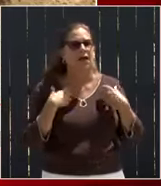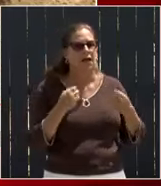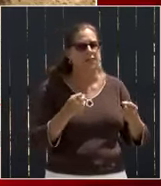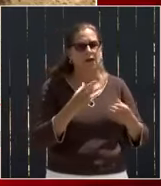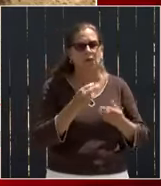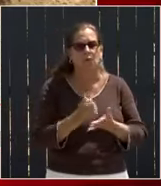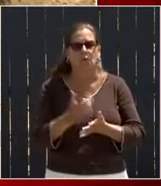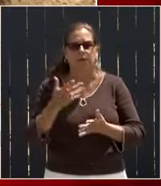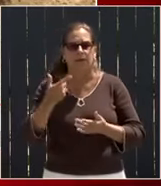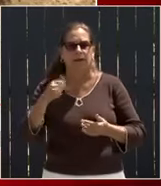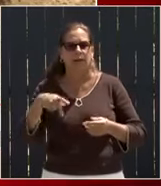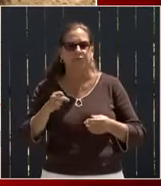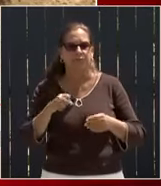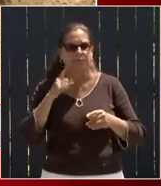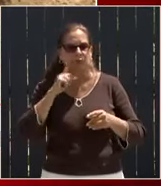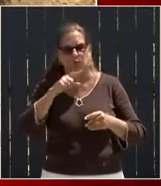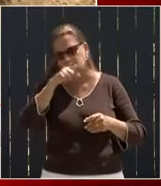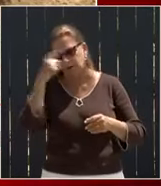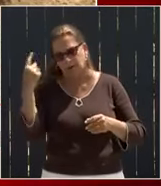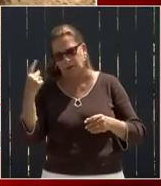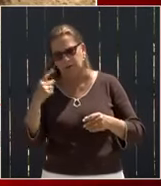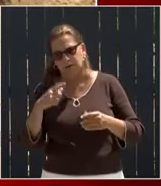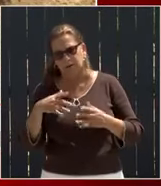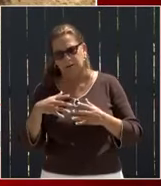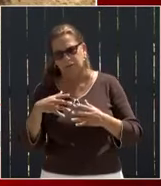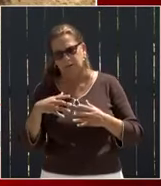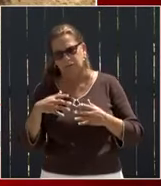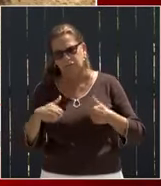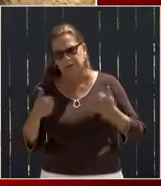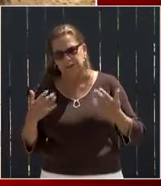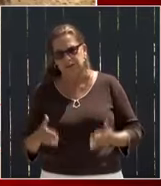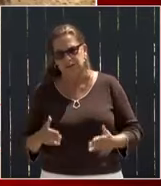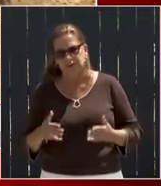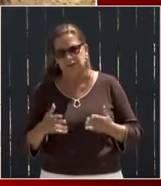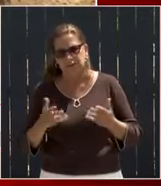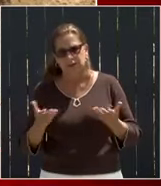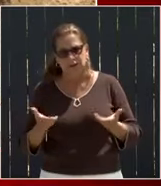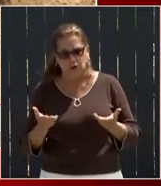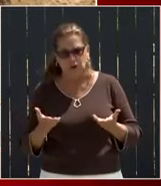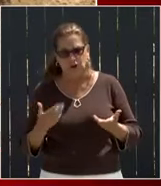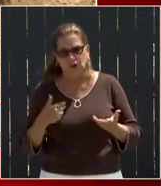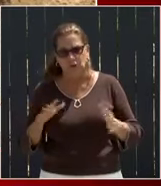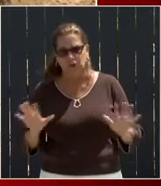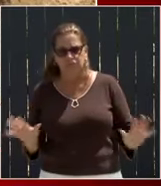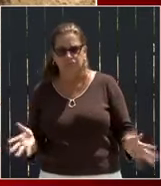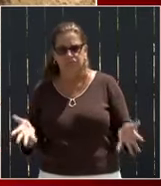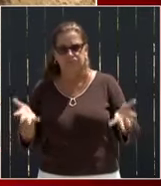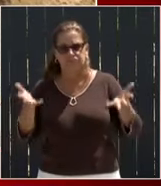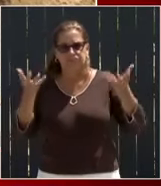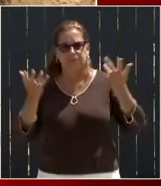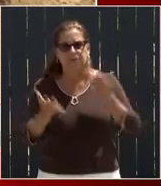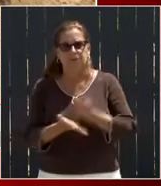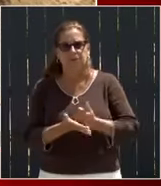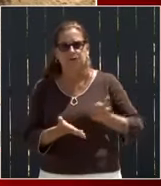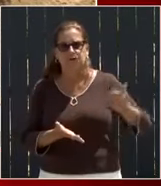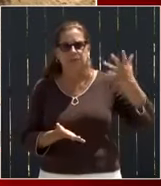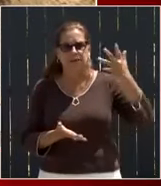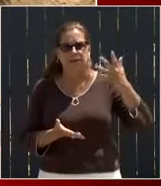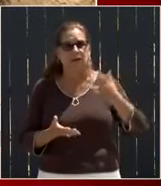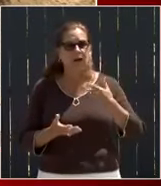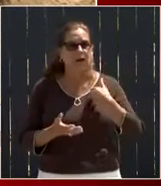And but for projects like this, we can't do it. So we're looking forward to participating in other investments east